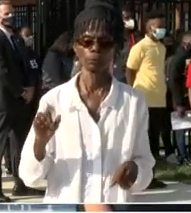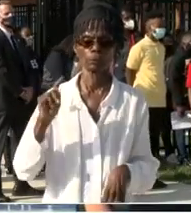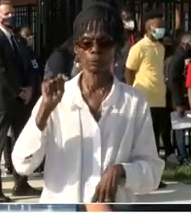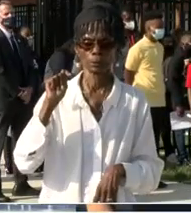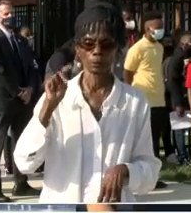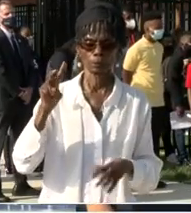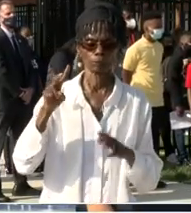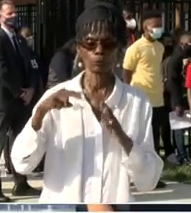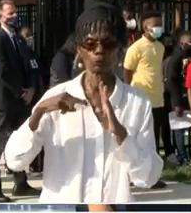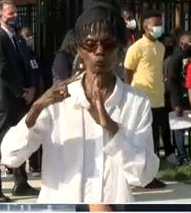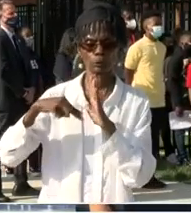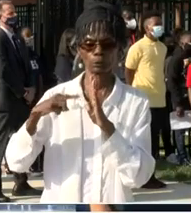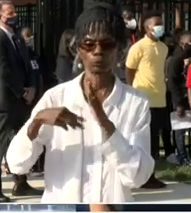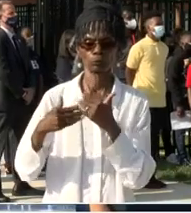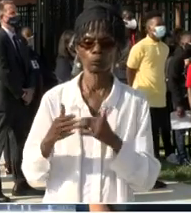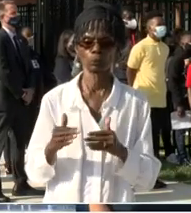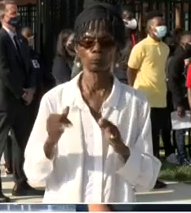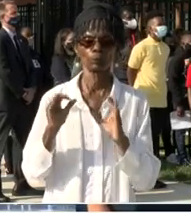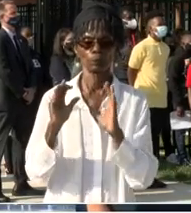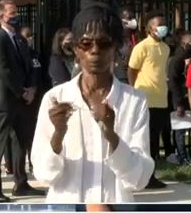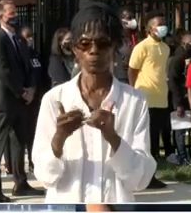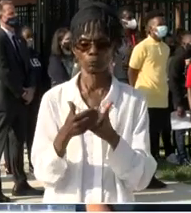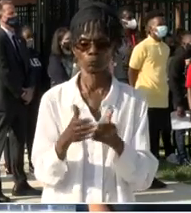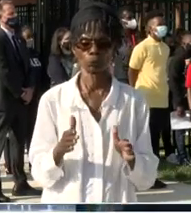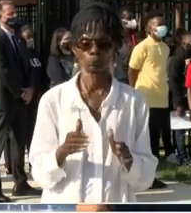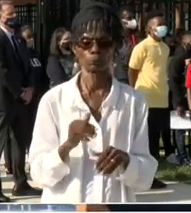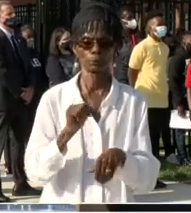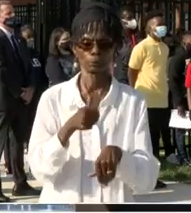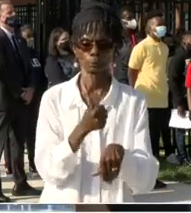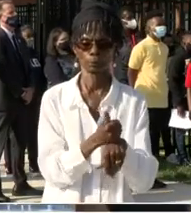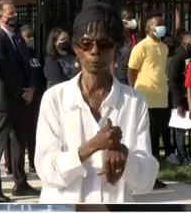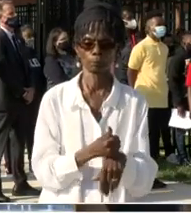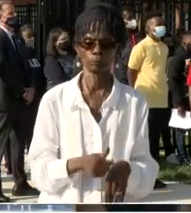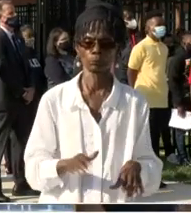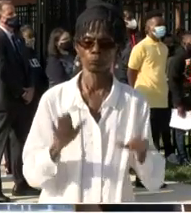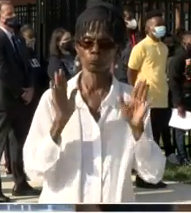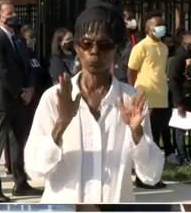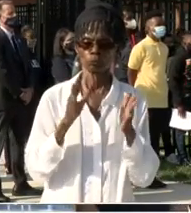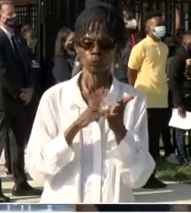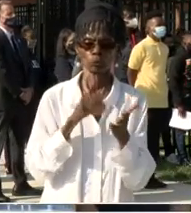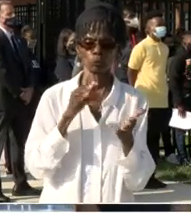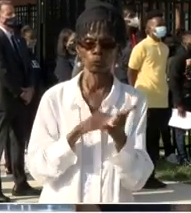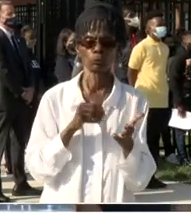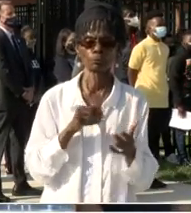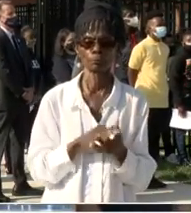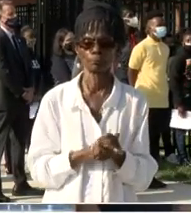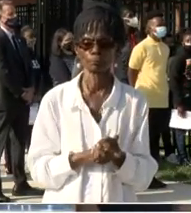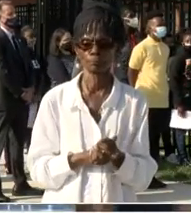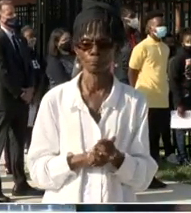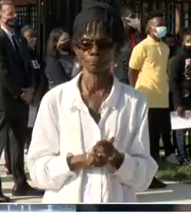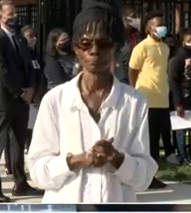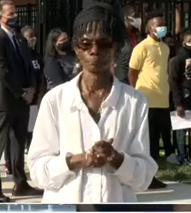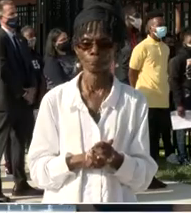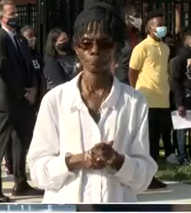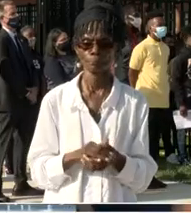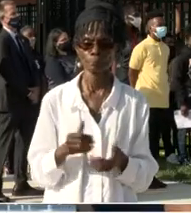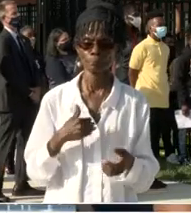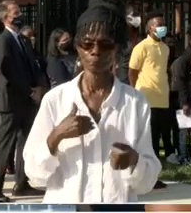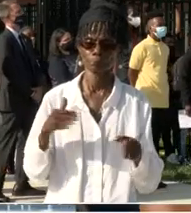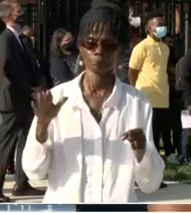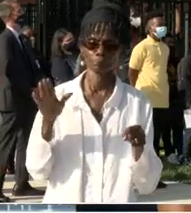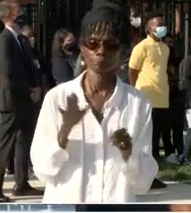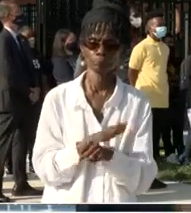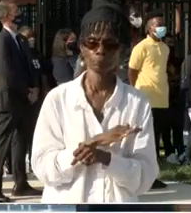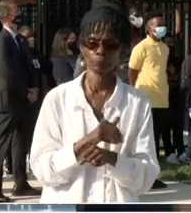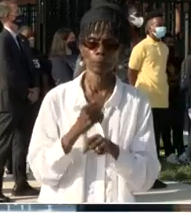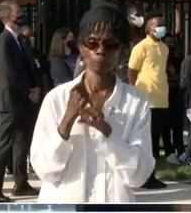earlier, classrooms, and exceptional learning spaces. In addition, your school has a full-size baseball field